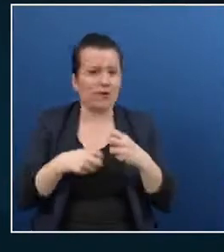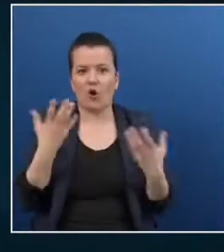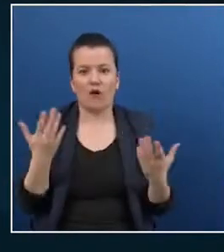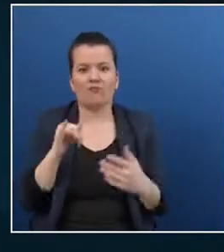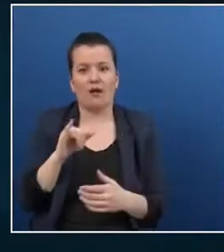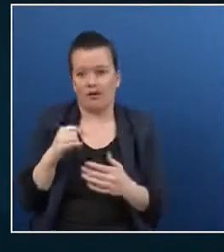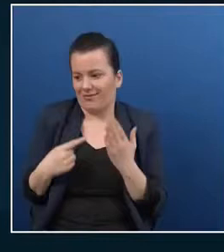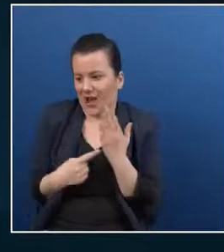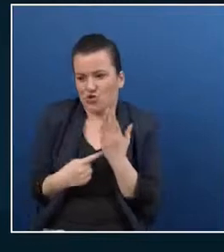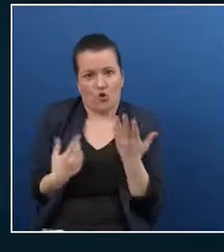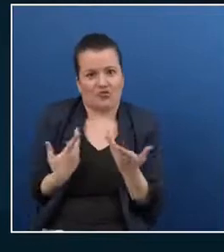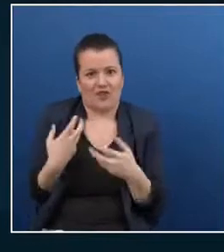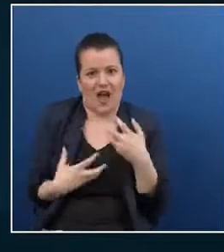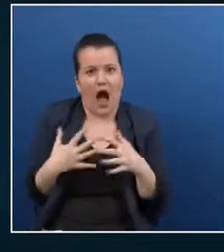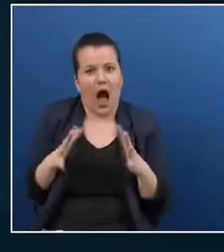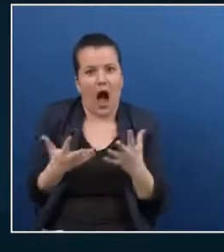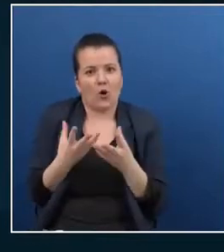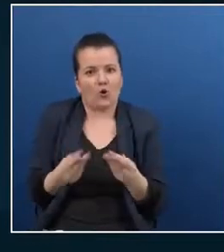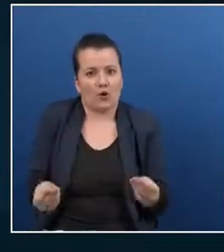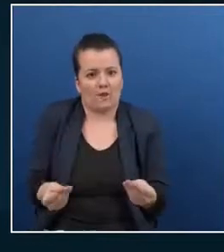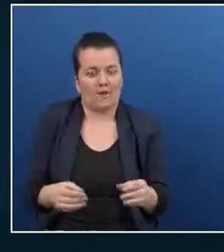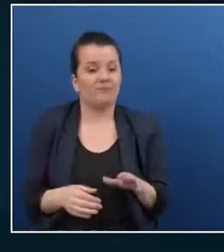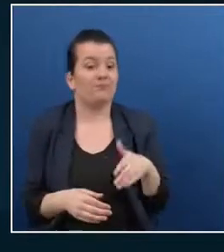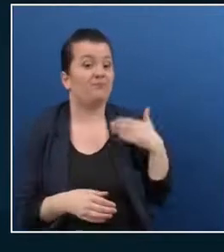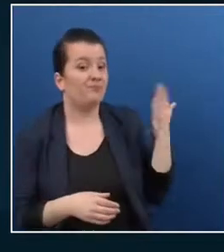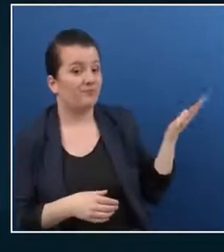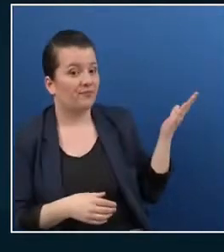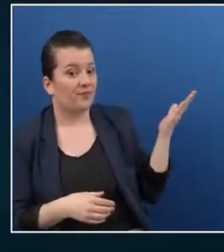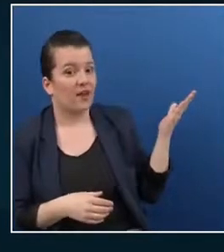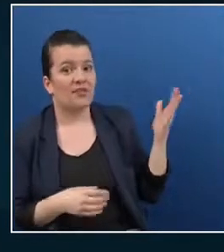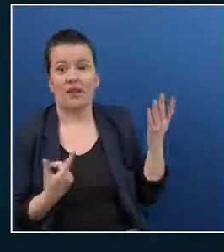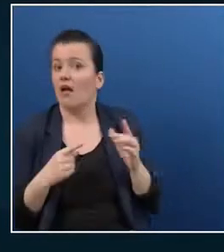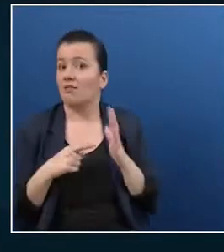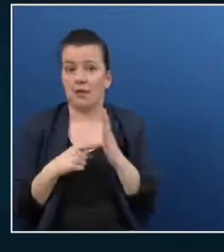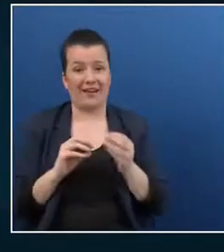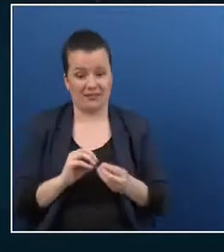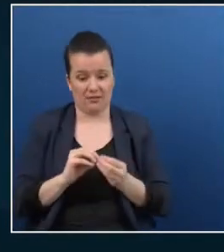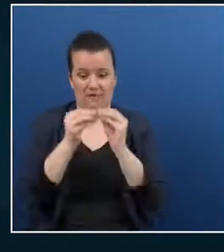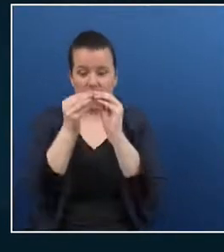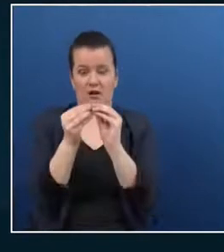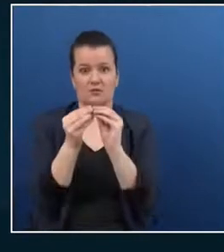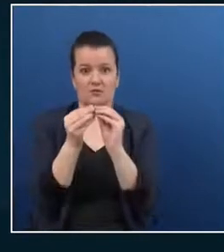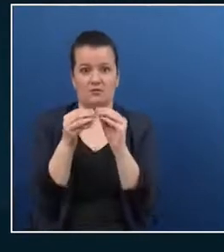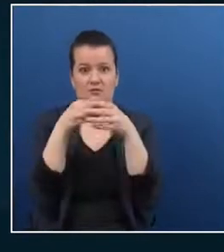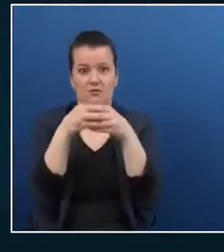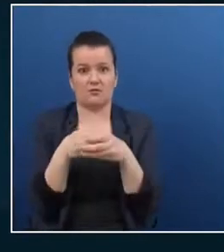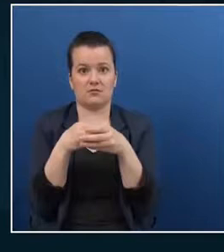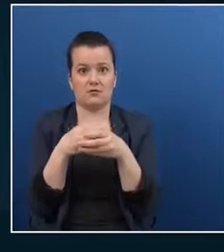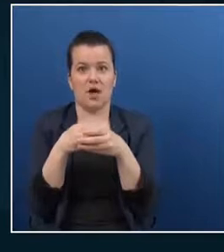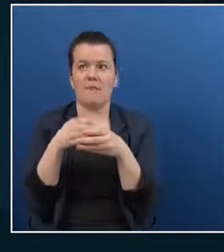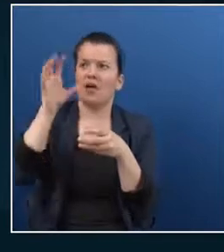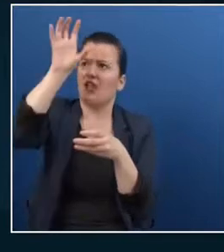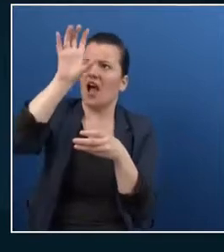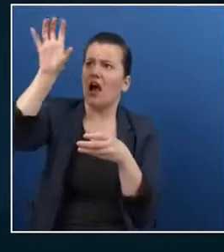it's another type of catch-22, but I know how to build a device, but I don't know how to build a holistic cloud solution.